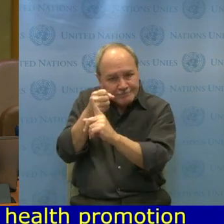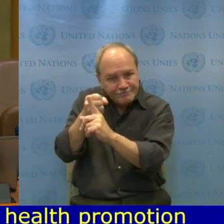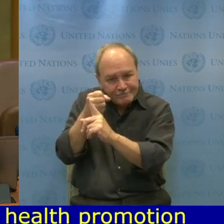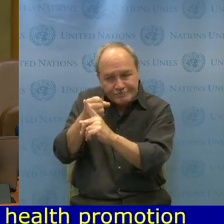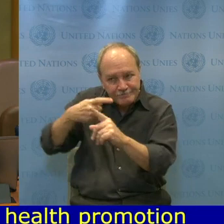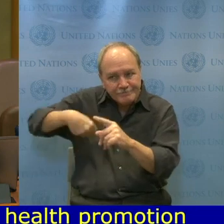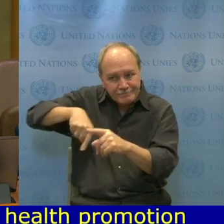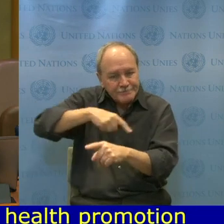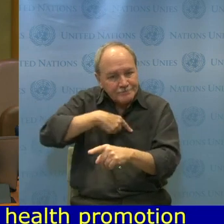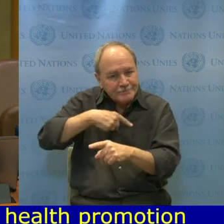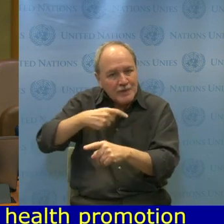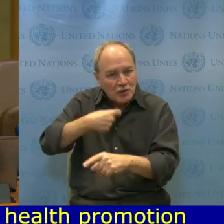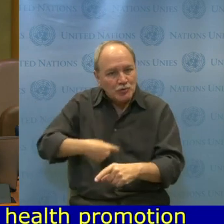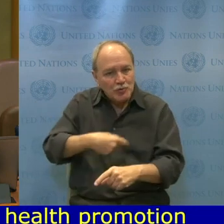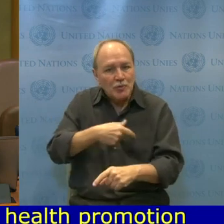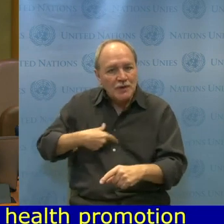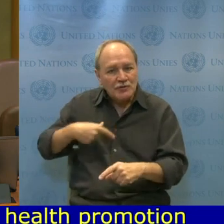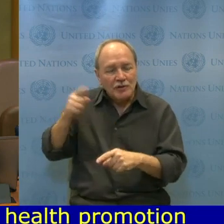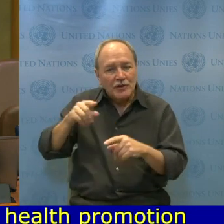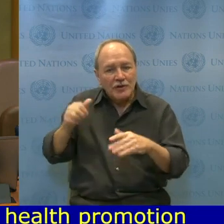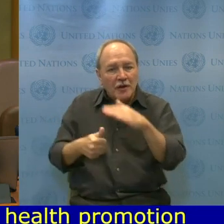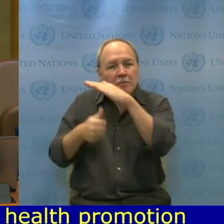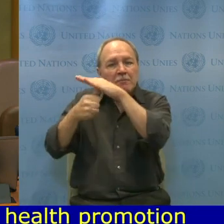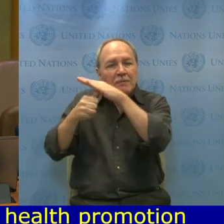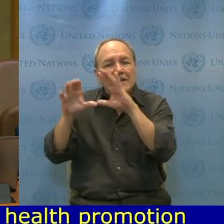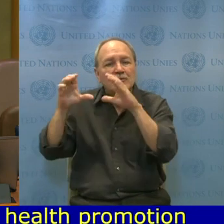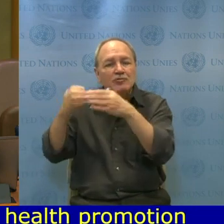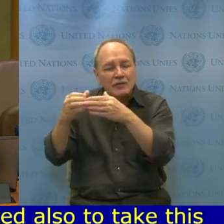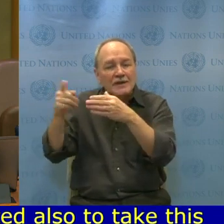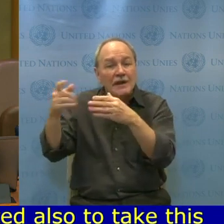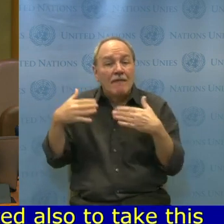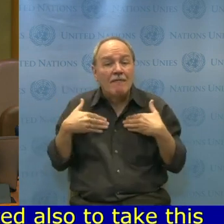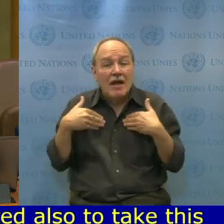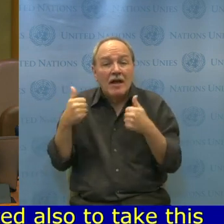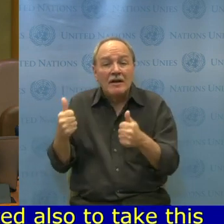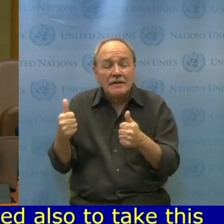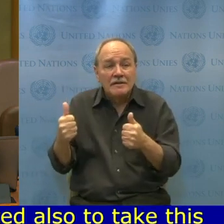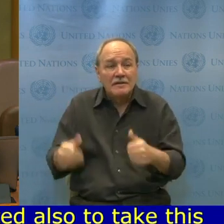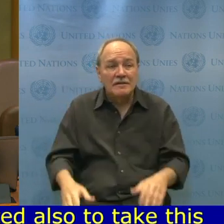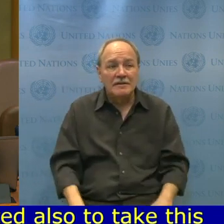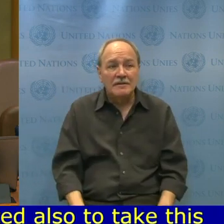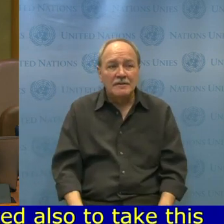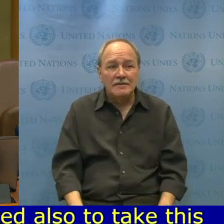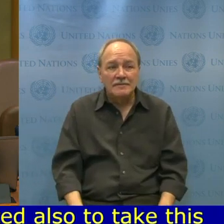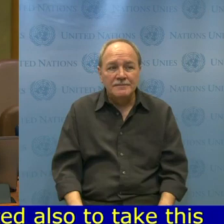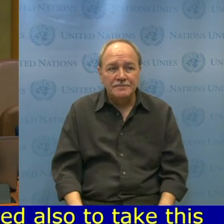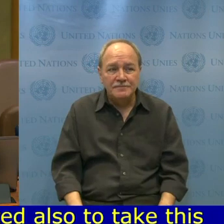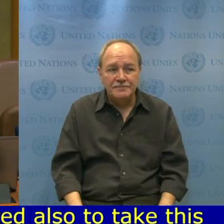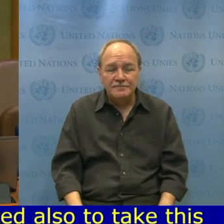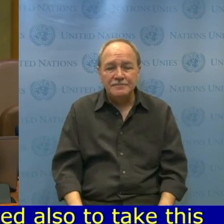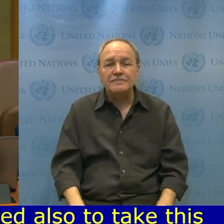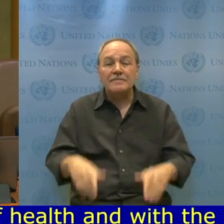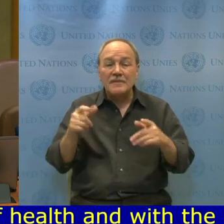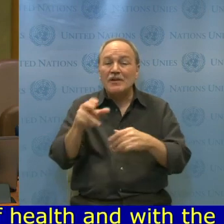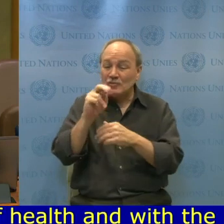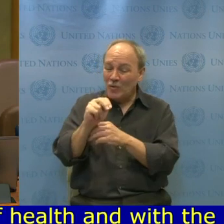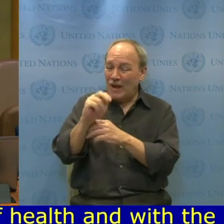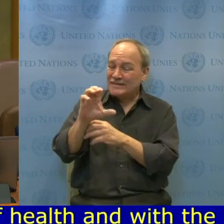relevant institutions that fund health promotion programs. It is a difficult task since we are a federal state